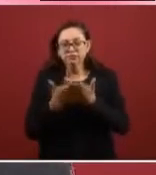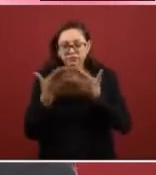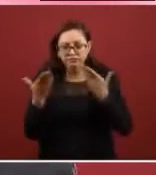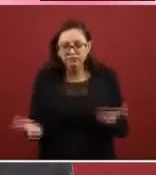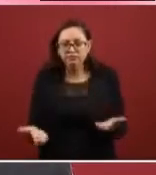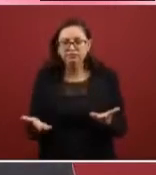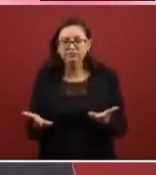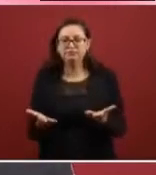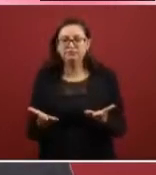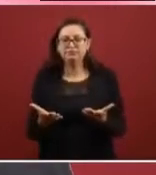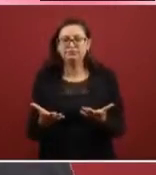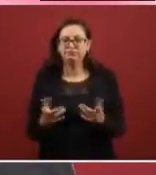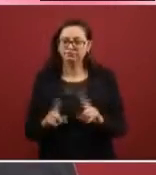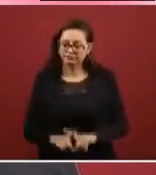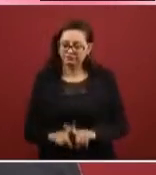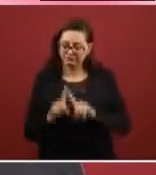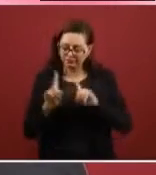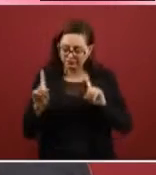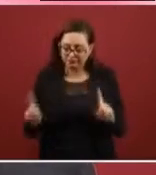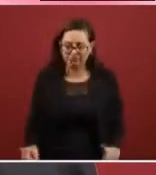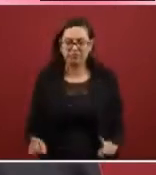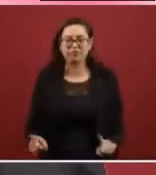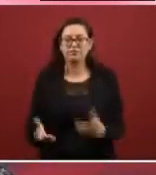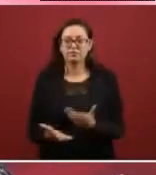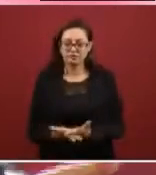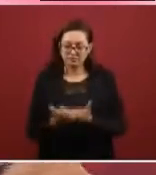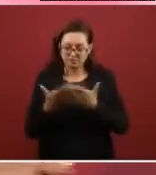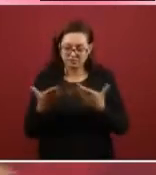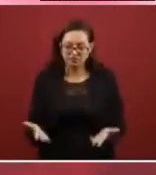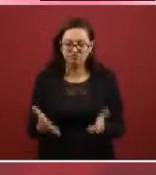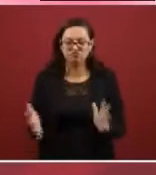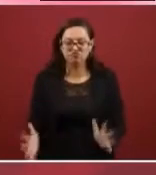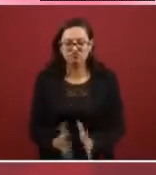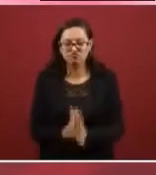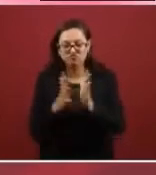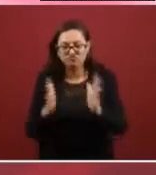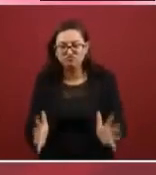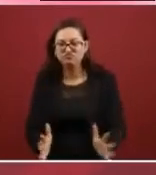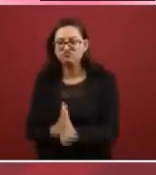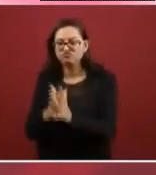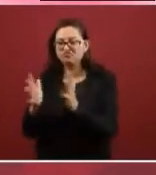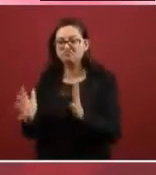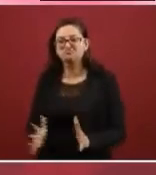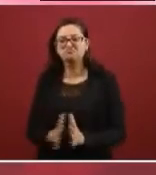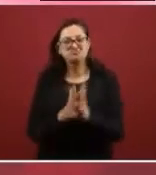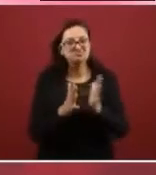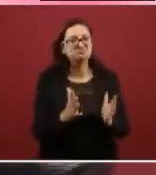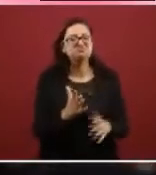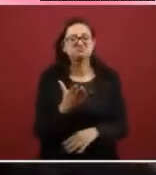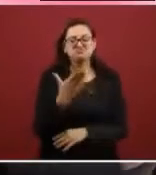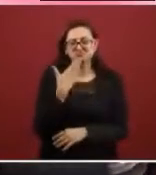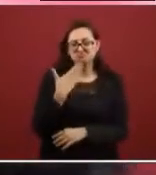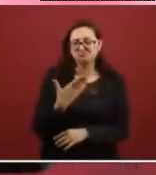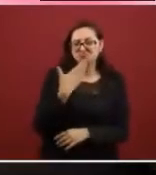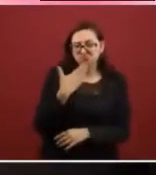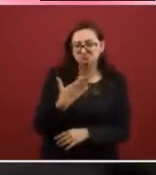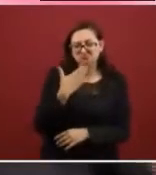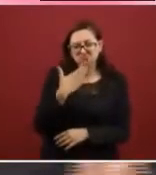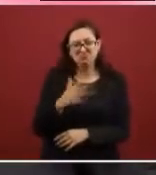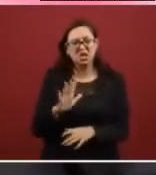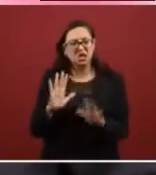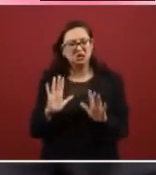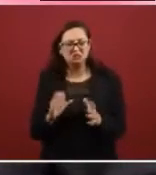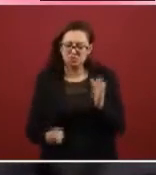participan. Now they participate. No lo veo mal. I don't see this as bad. Son otros